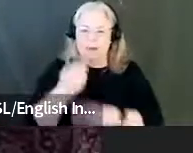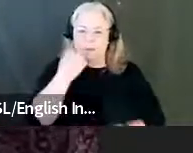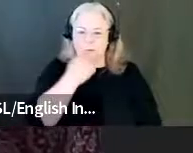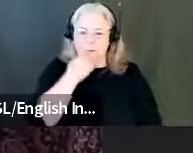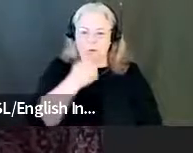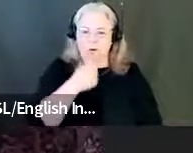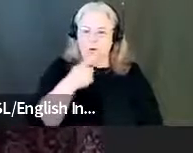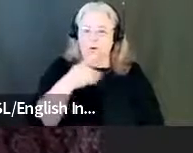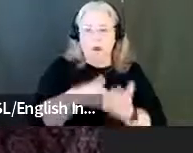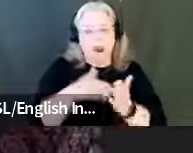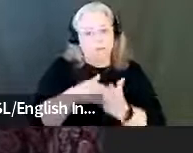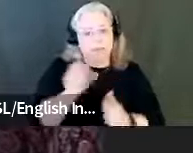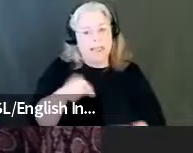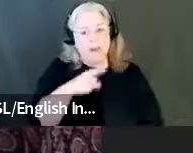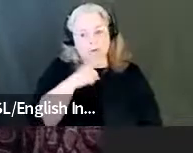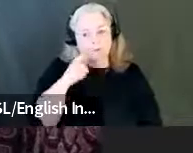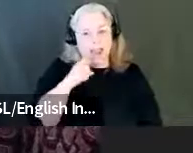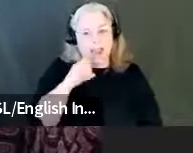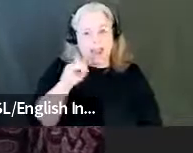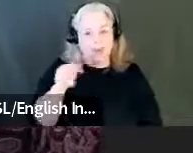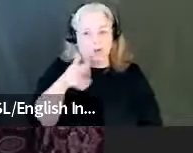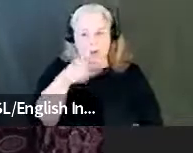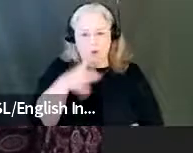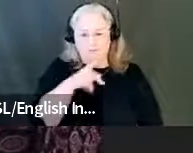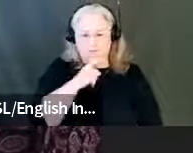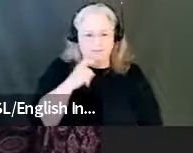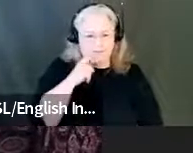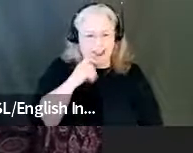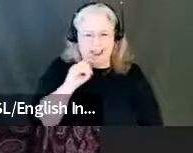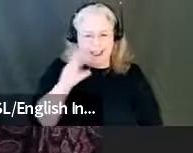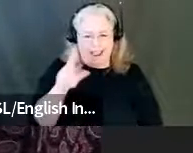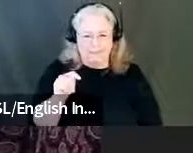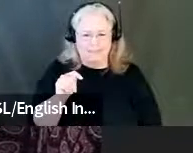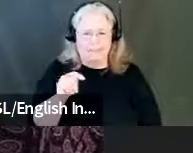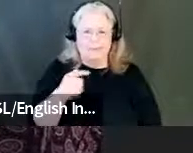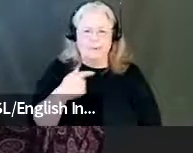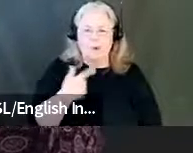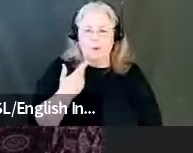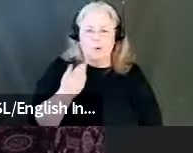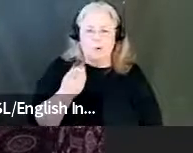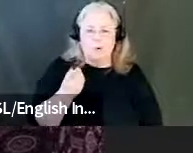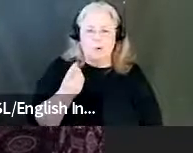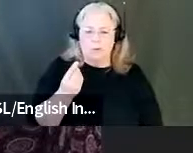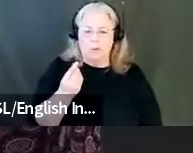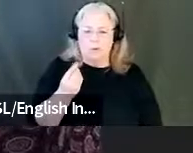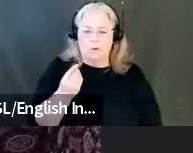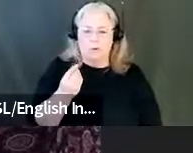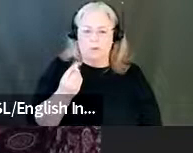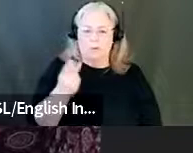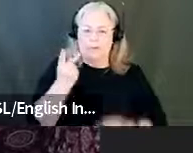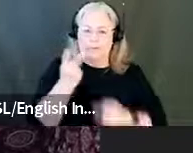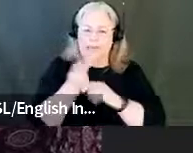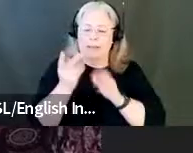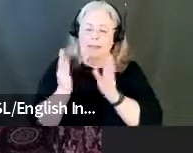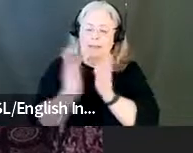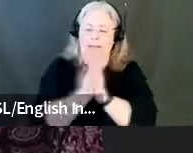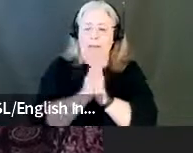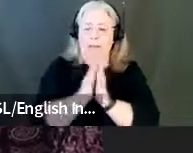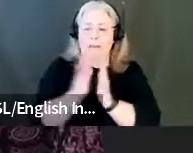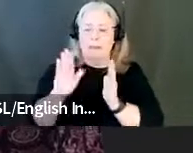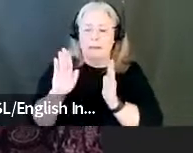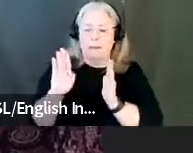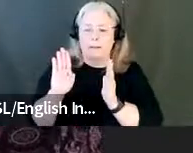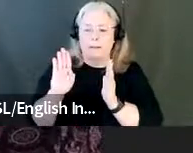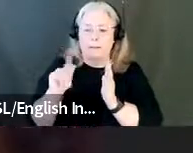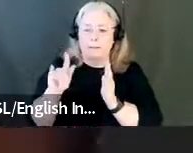it'll dry out on you, and I don't want it to dry out. And so what I do with it is I keep the backings so that I can wrap it